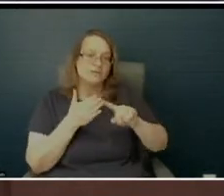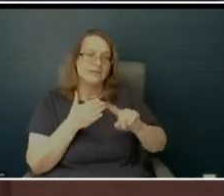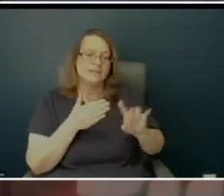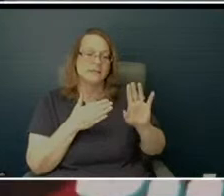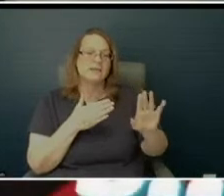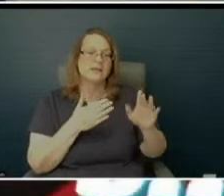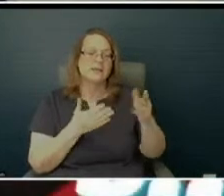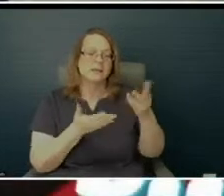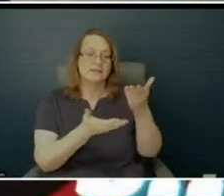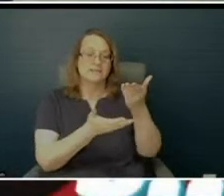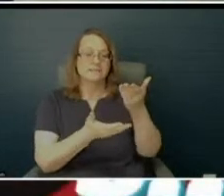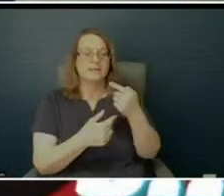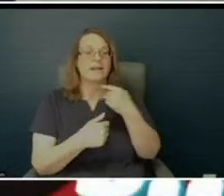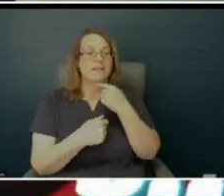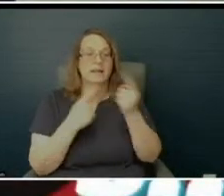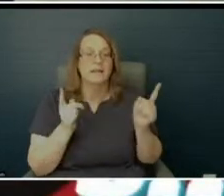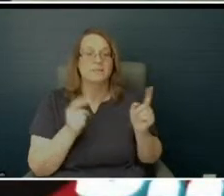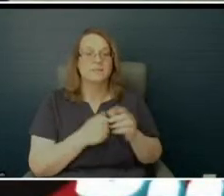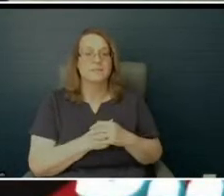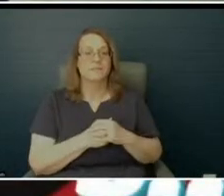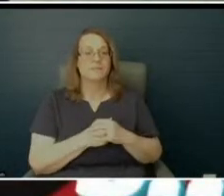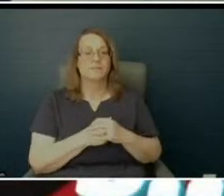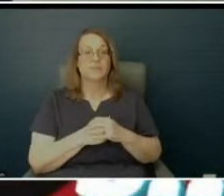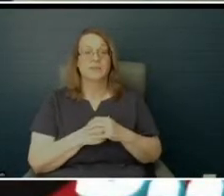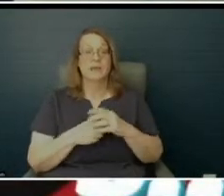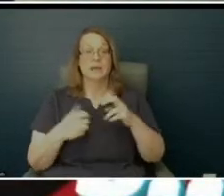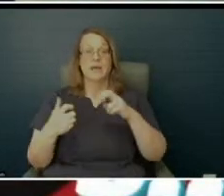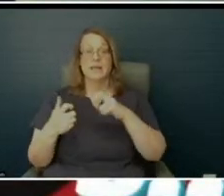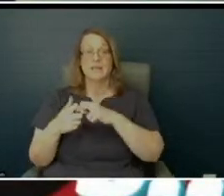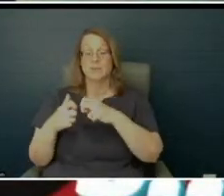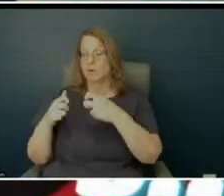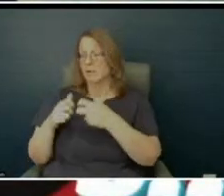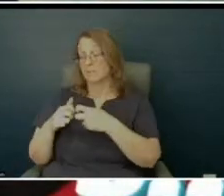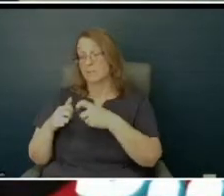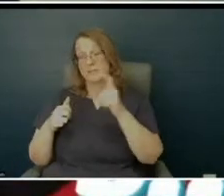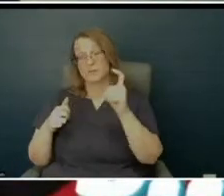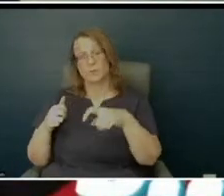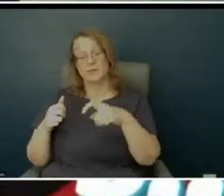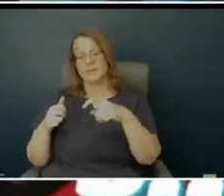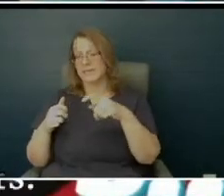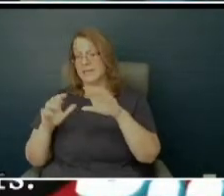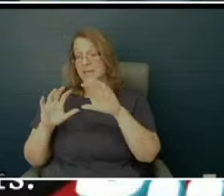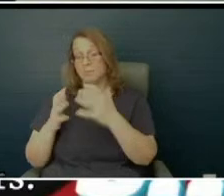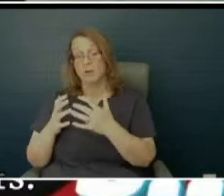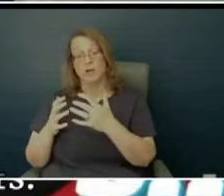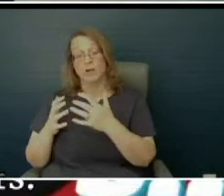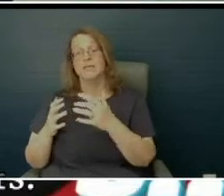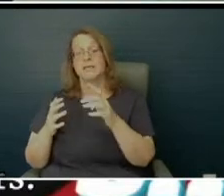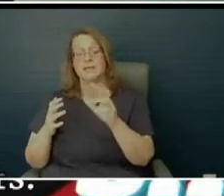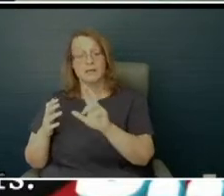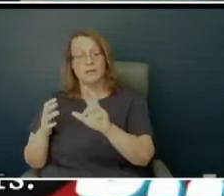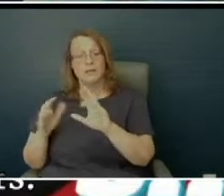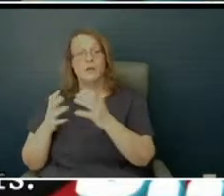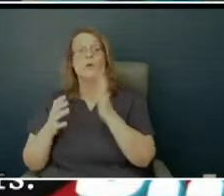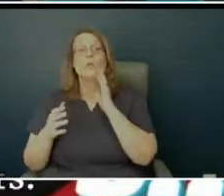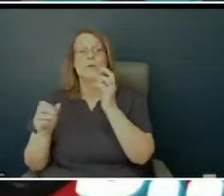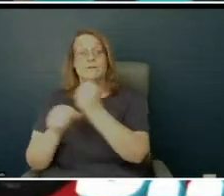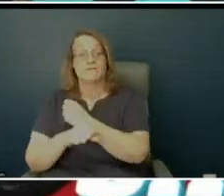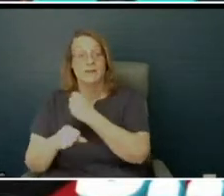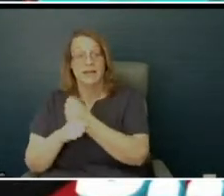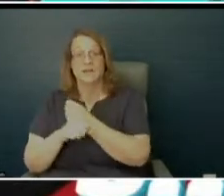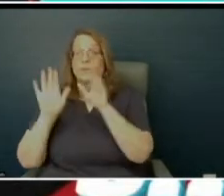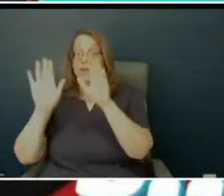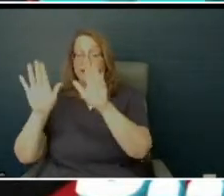The problem is we need a party that's going to fight, and we have some great congressmen and women that are doing it, and we have some great